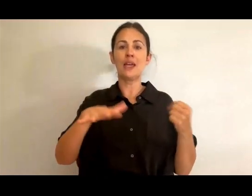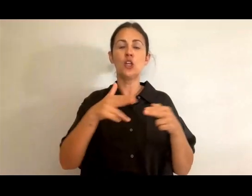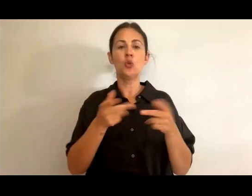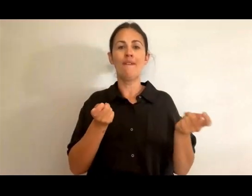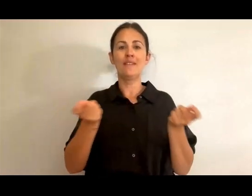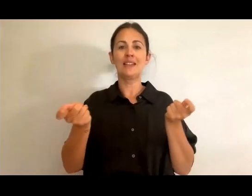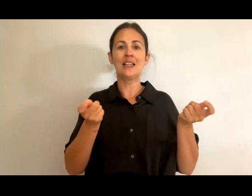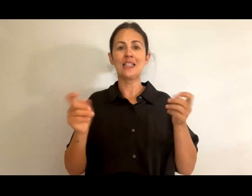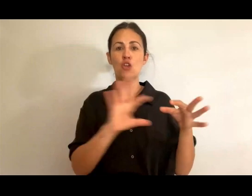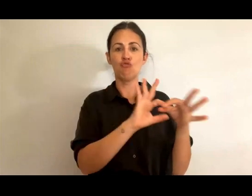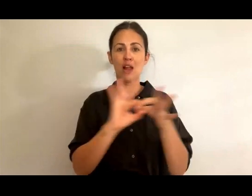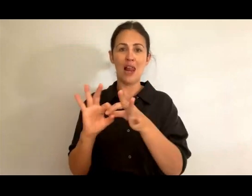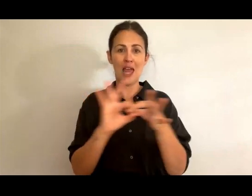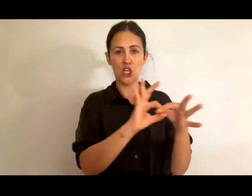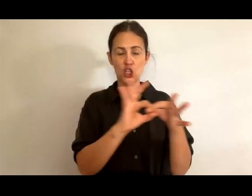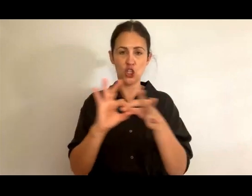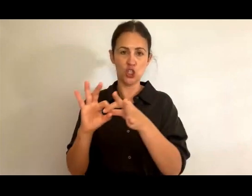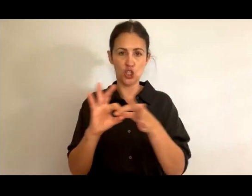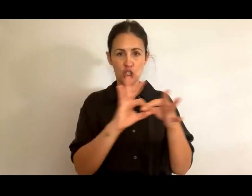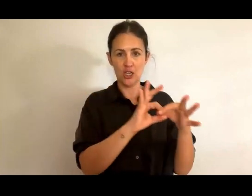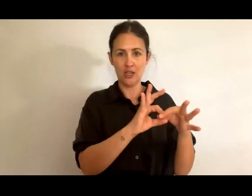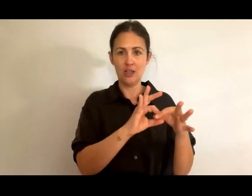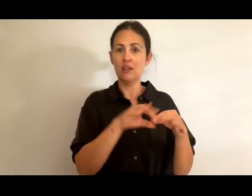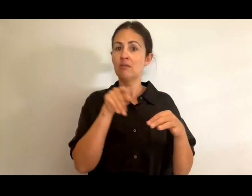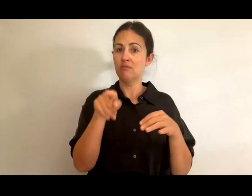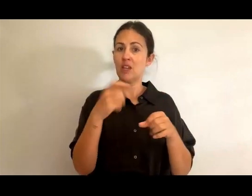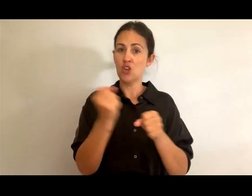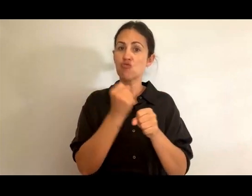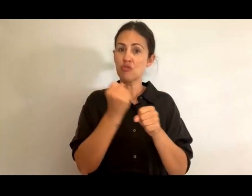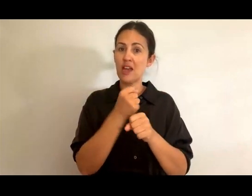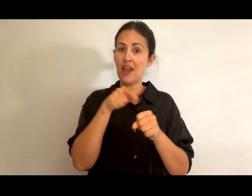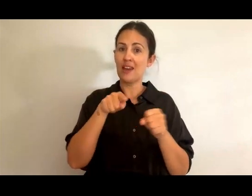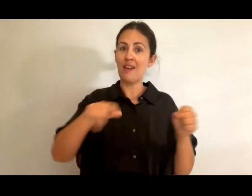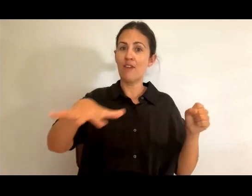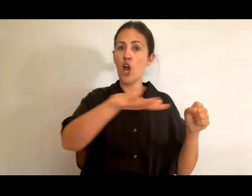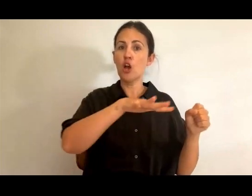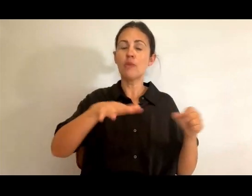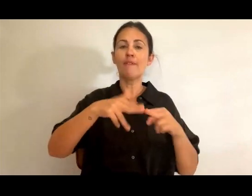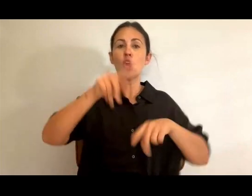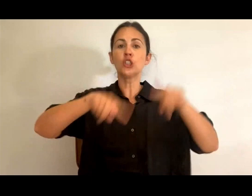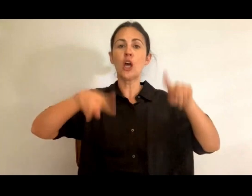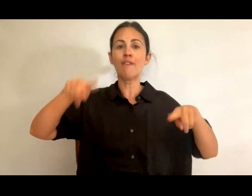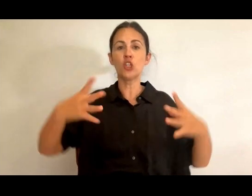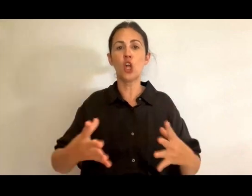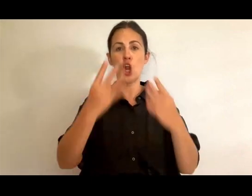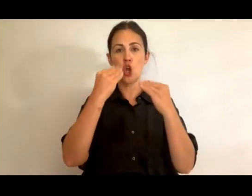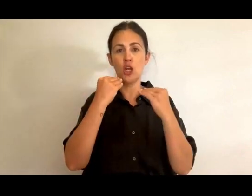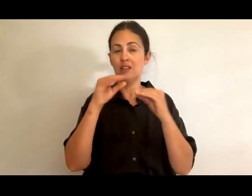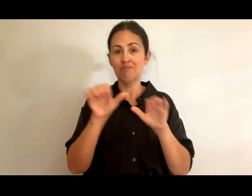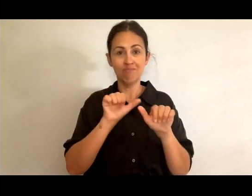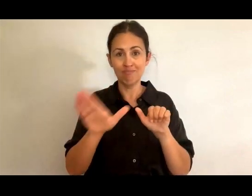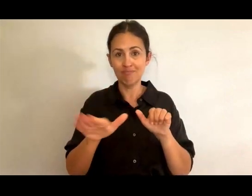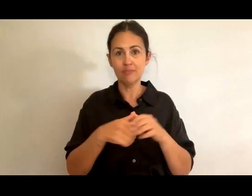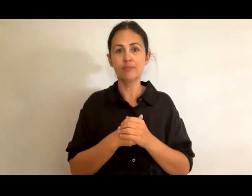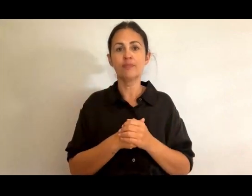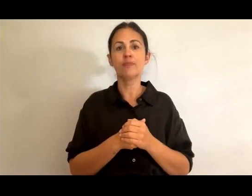made public a diverse type of learning that is often unseen. So we're doing a lot of different activities at RAMP. At the moment, we've got